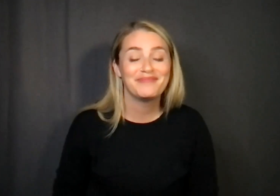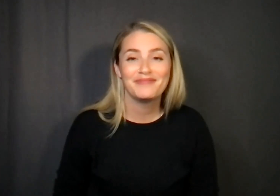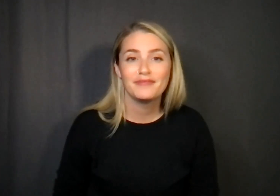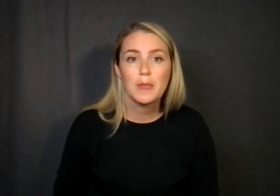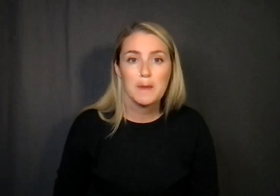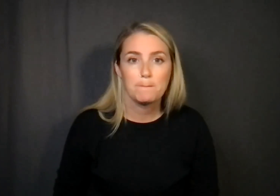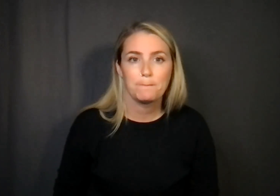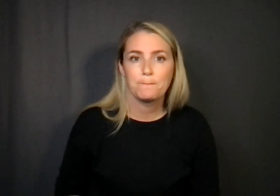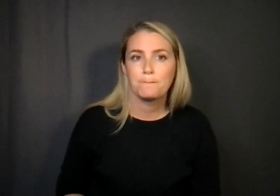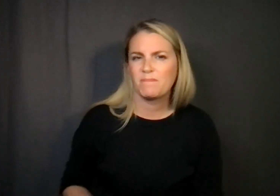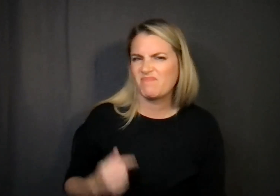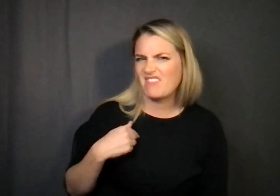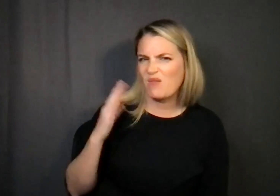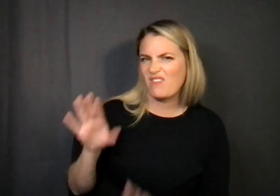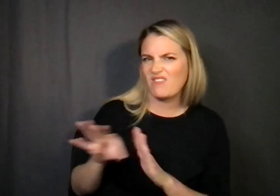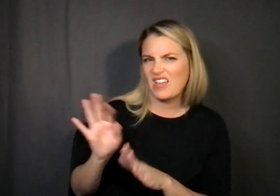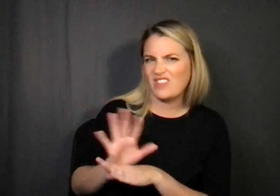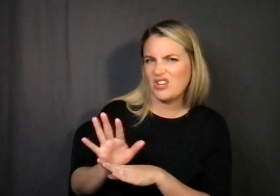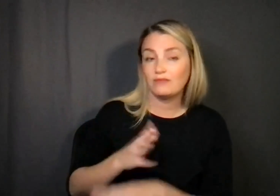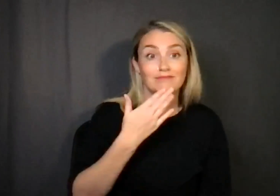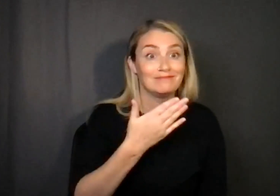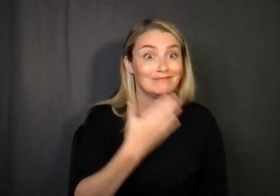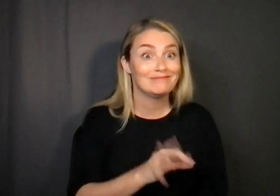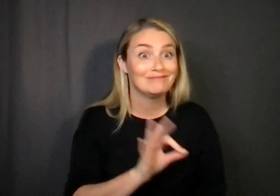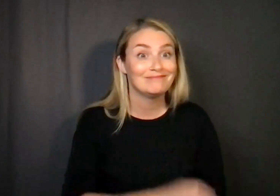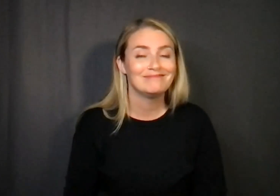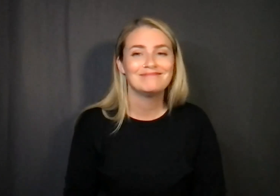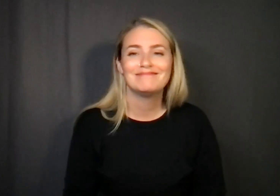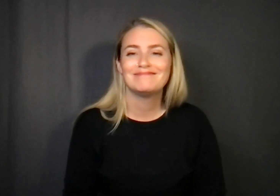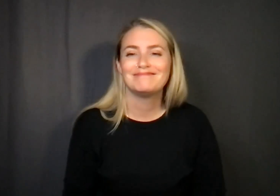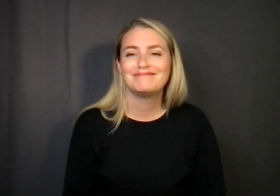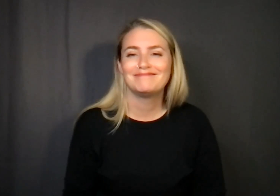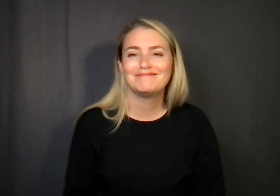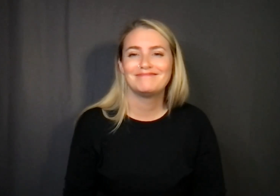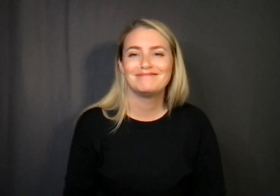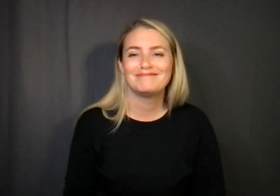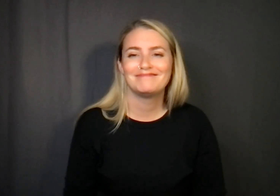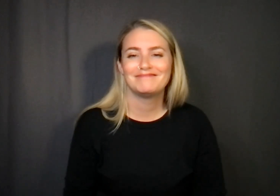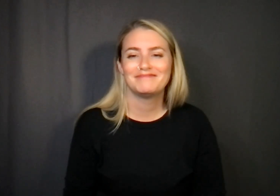yo podría ayudar.